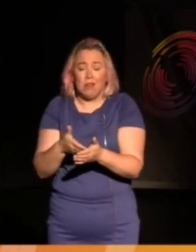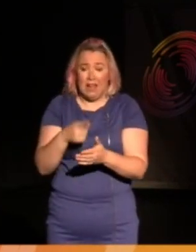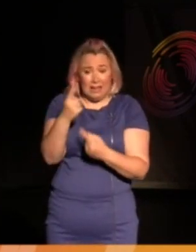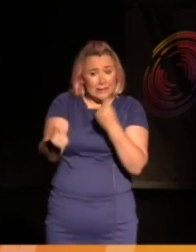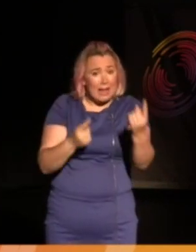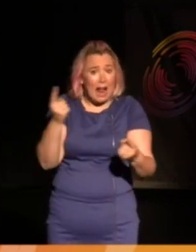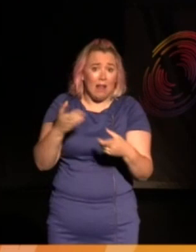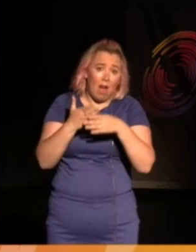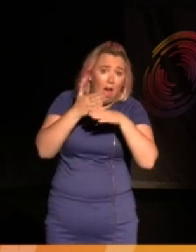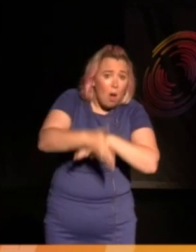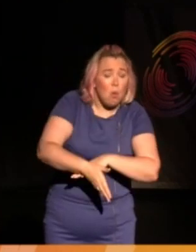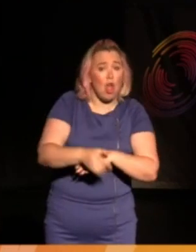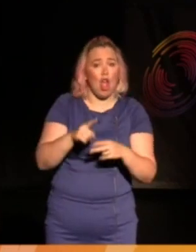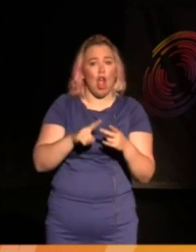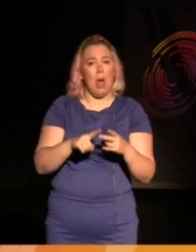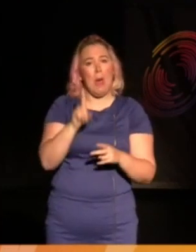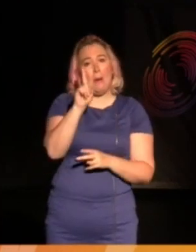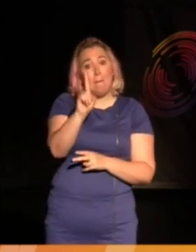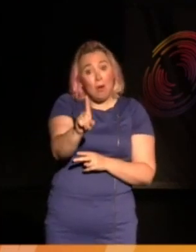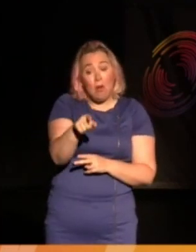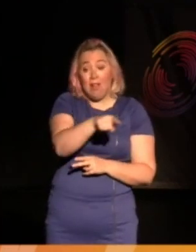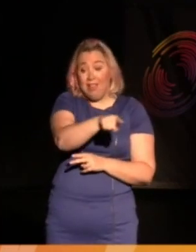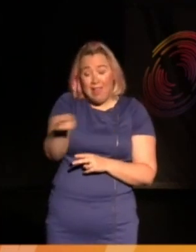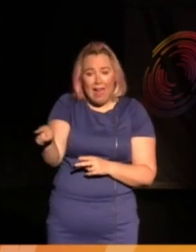hardworking for whom space had not been cleared.